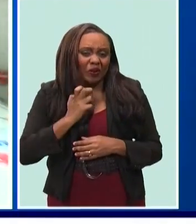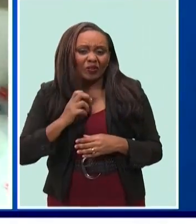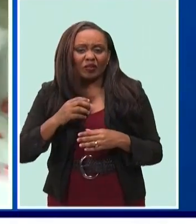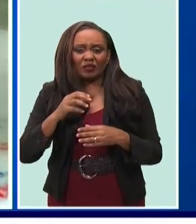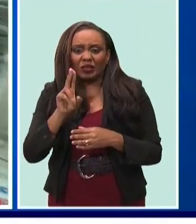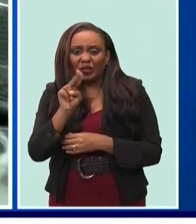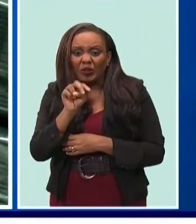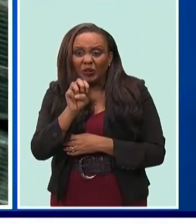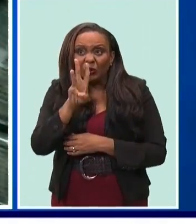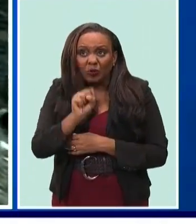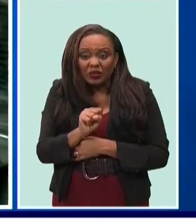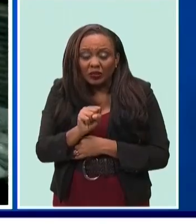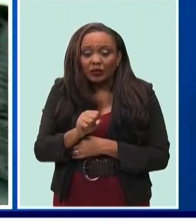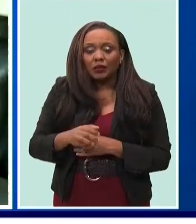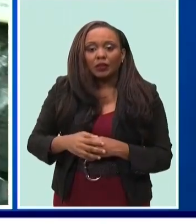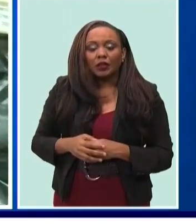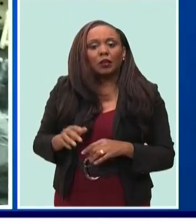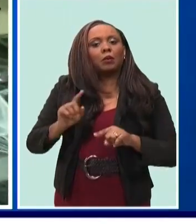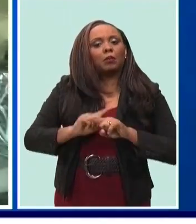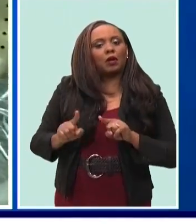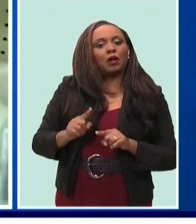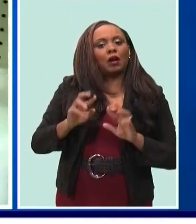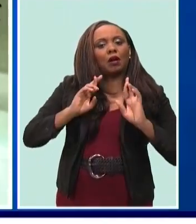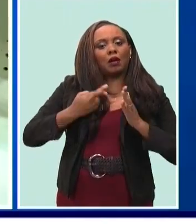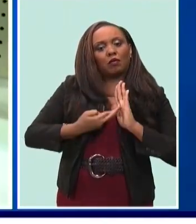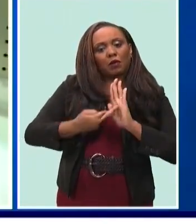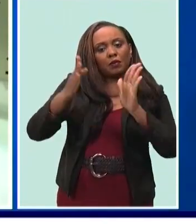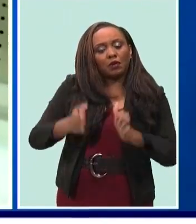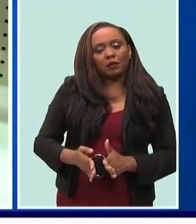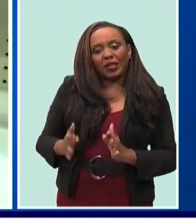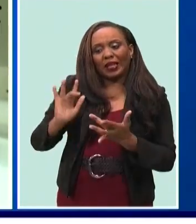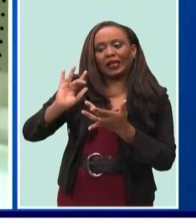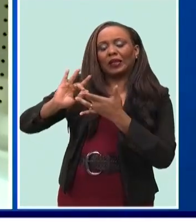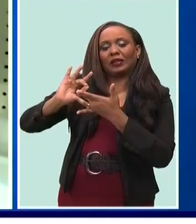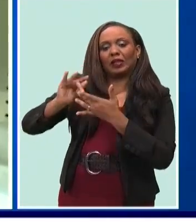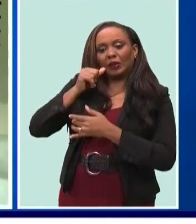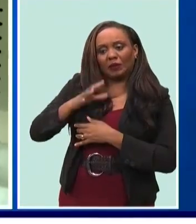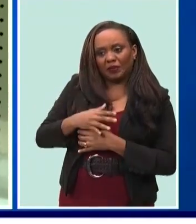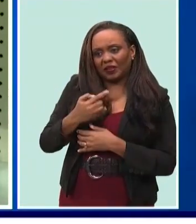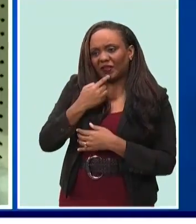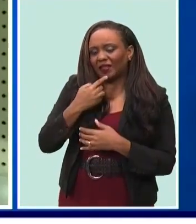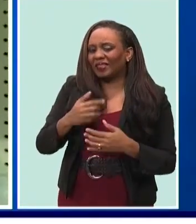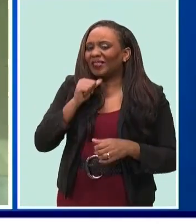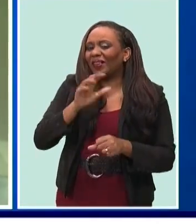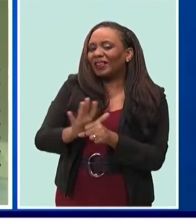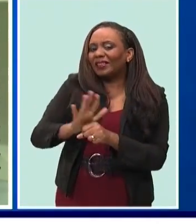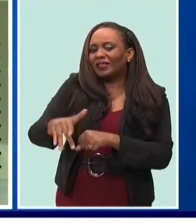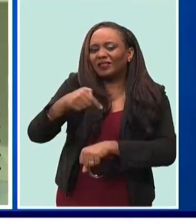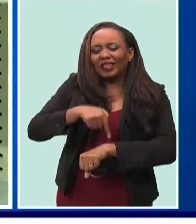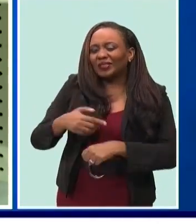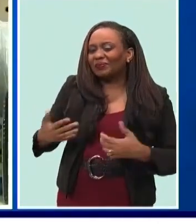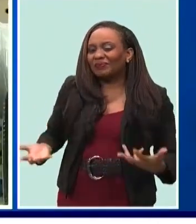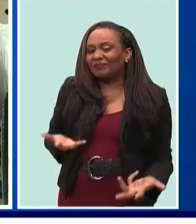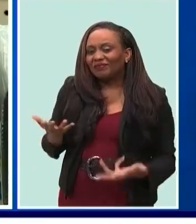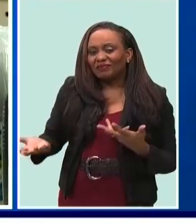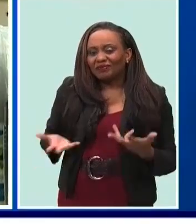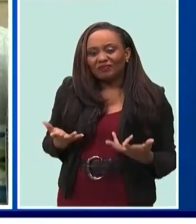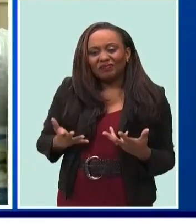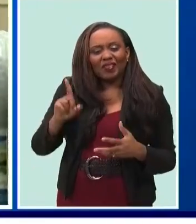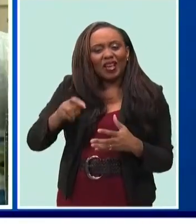contacted by a representative of the Ministry of Maritime Affairs and Blue Economy, but she believes not enough consideration was given